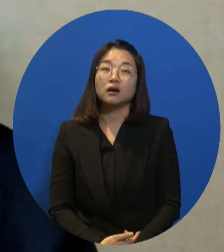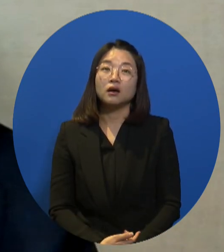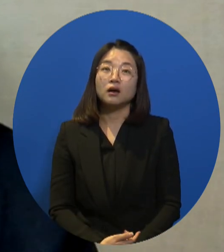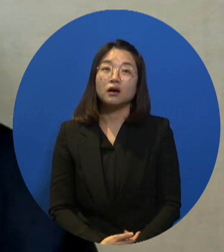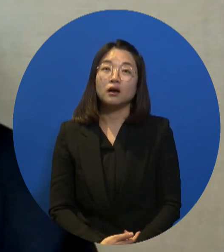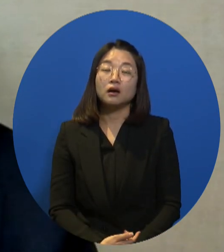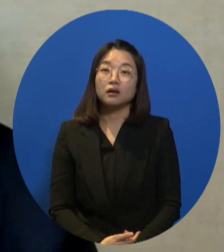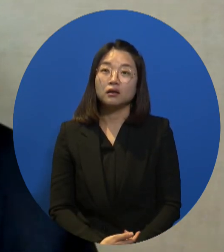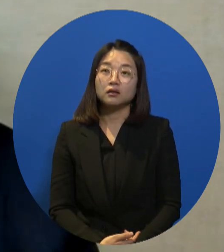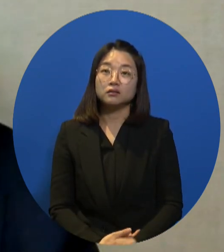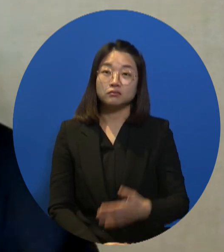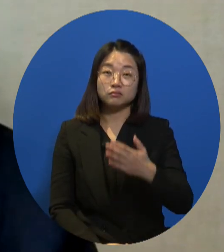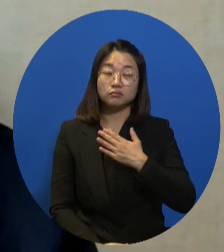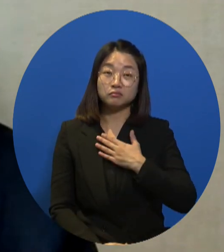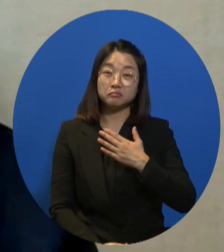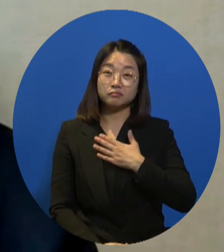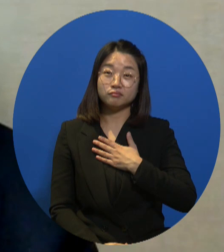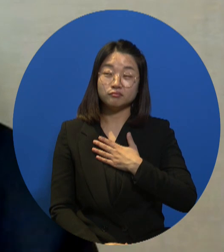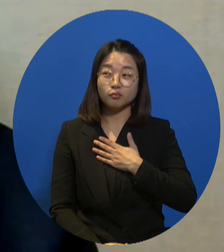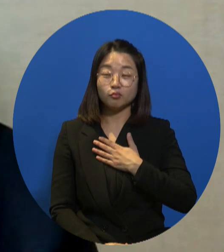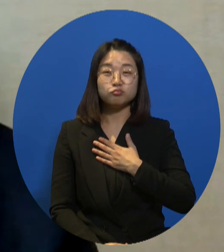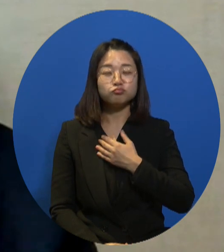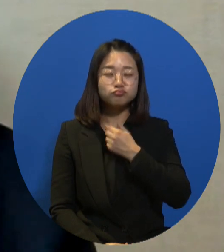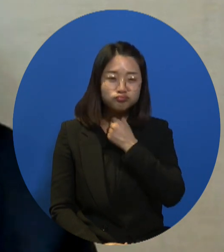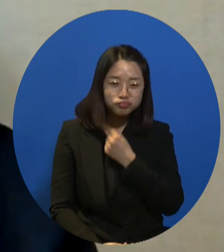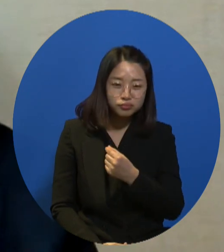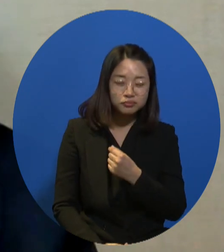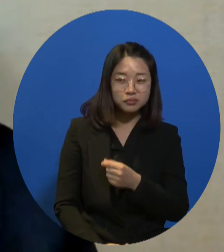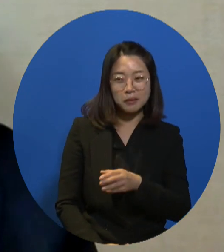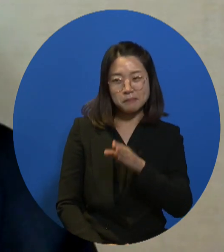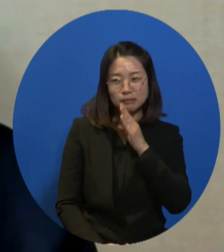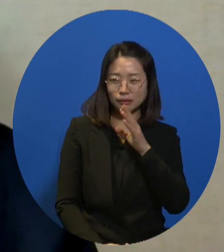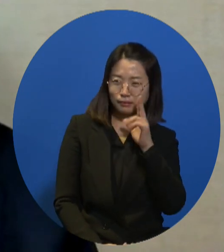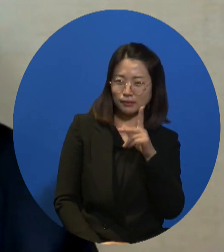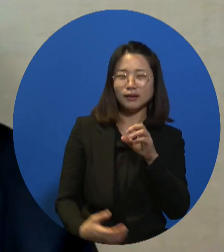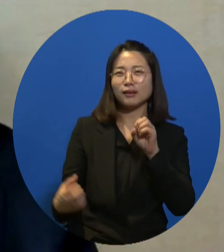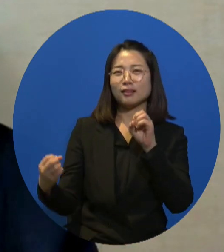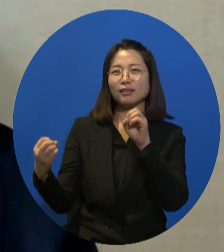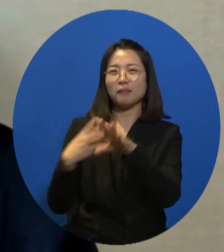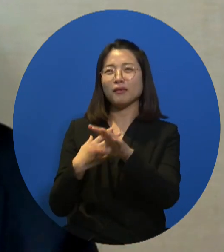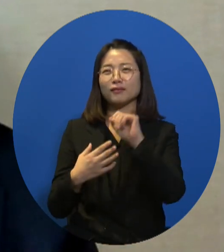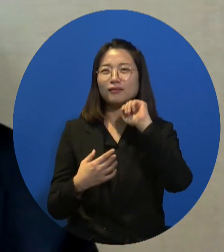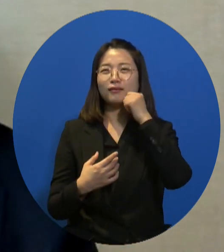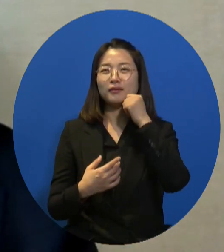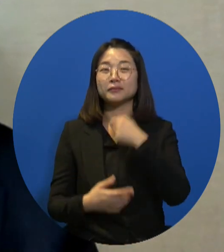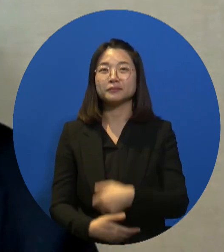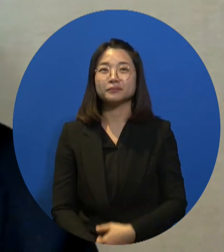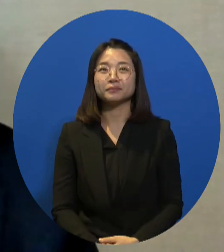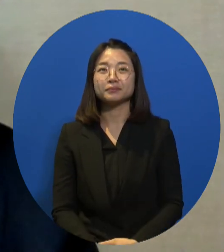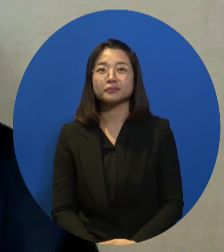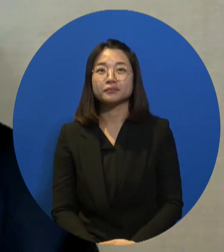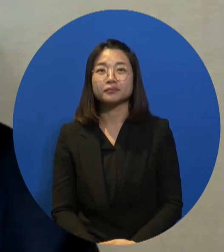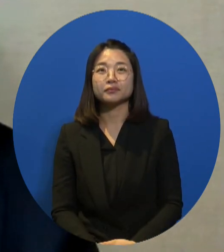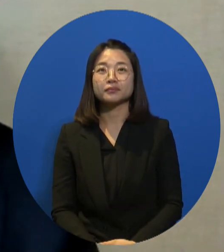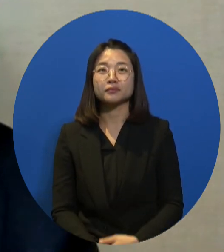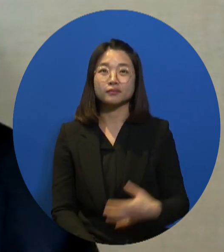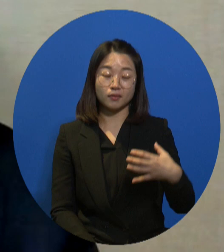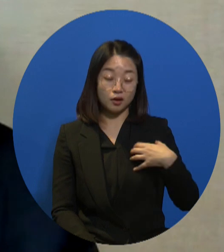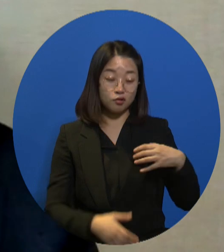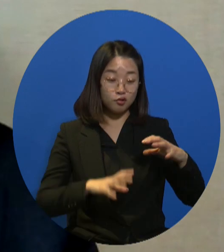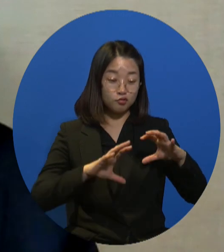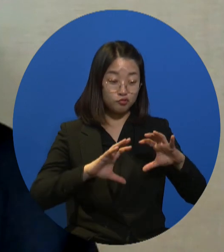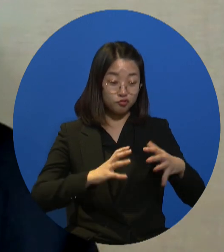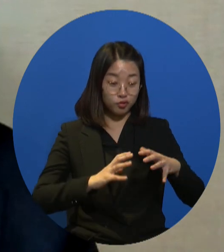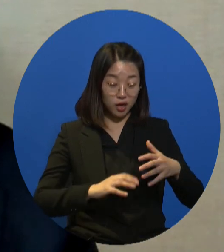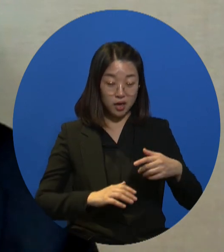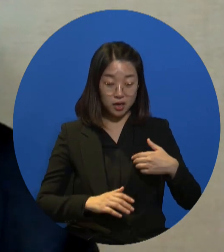state. So this is something that some people have said. So there are different opinions here. I am not in a position